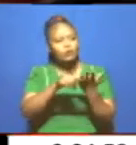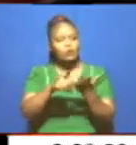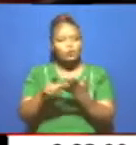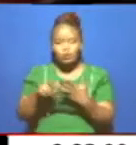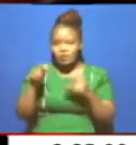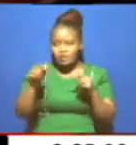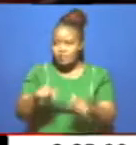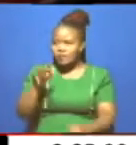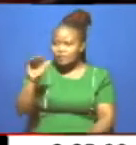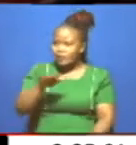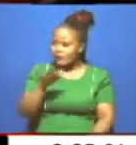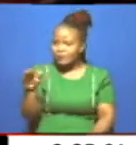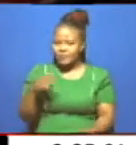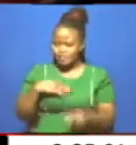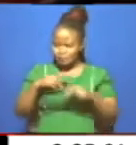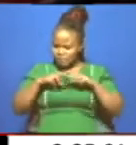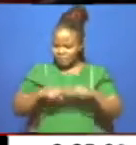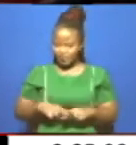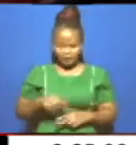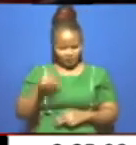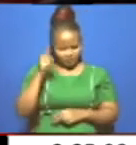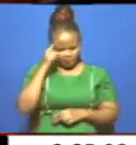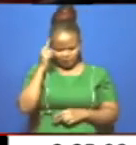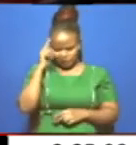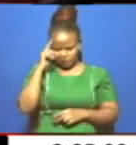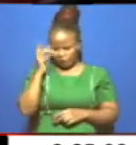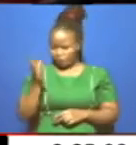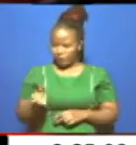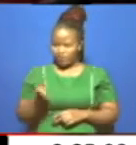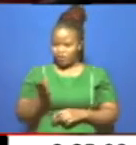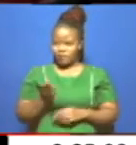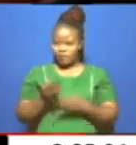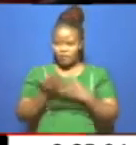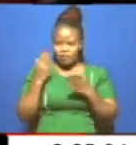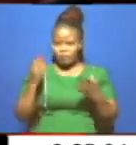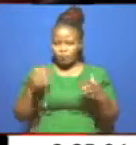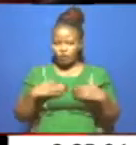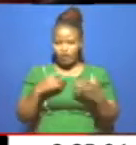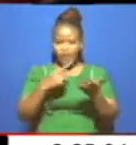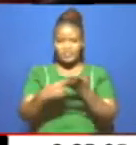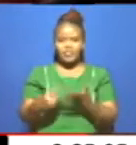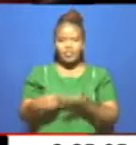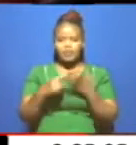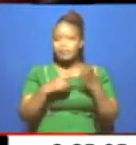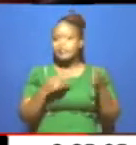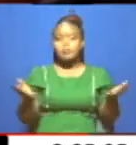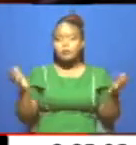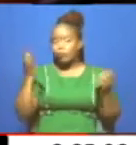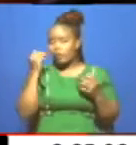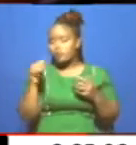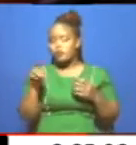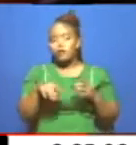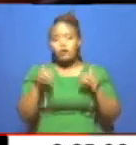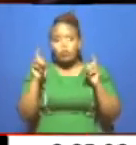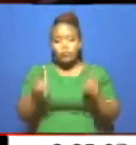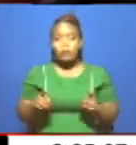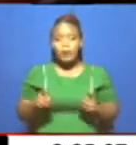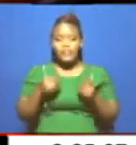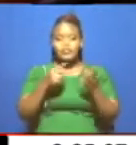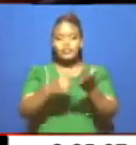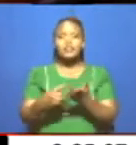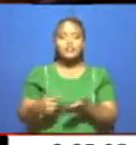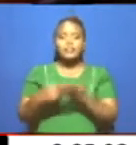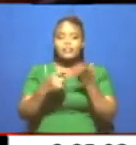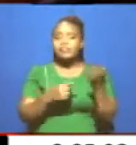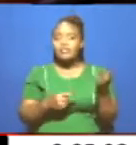actually sitting here wondering the debate we had earlier, Madam Speaker, because we ought to be discussing, Madam Speaker, on how